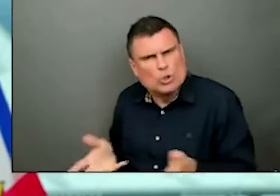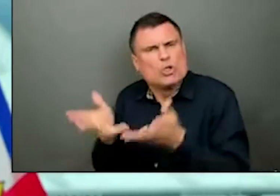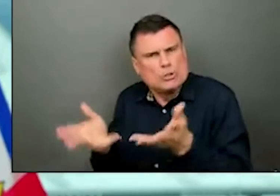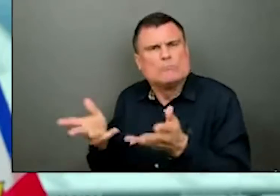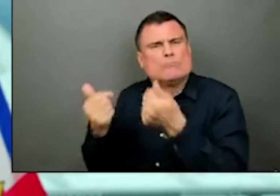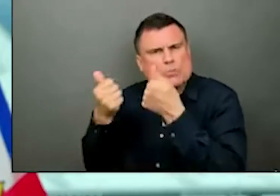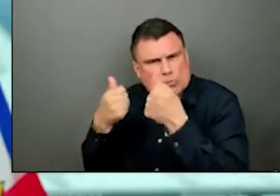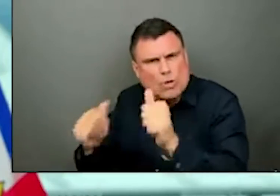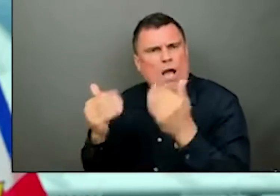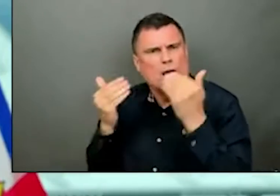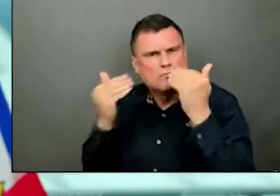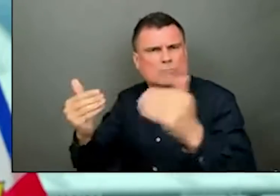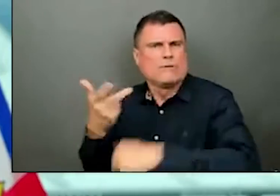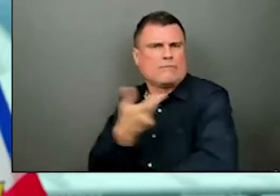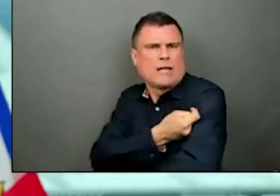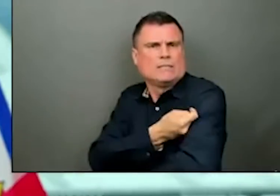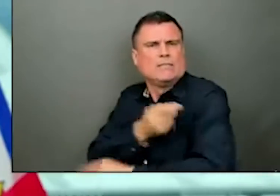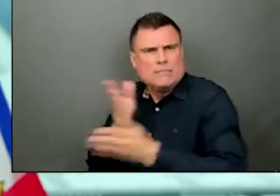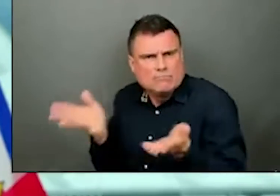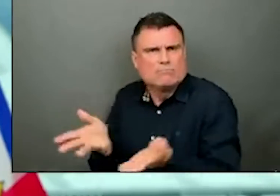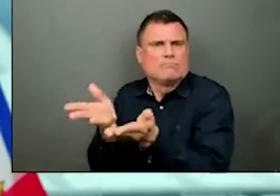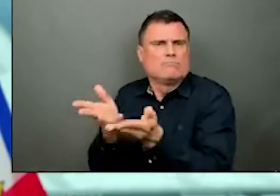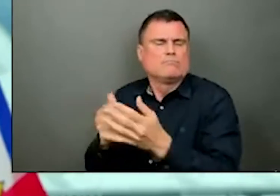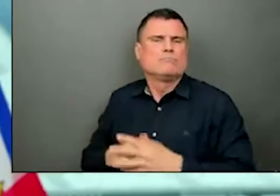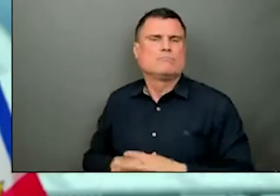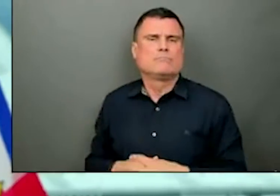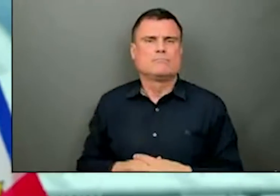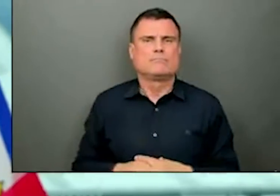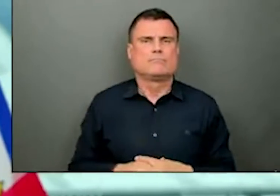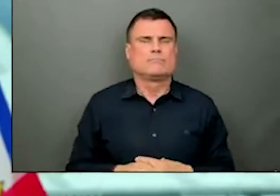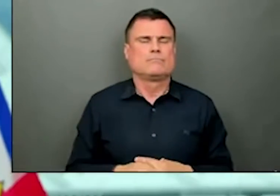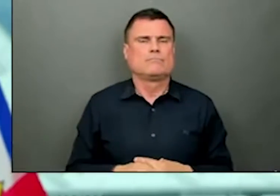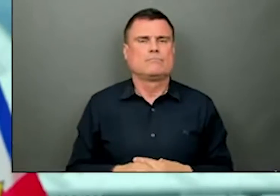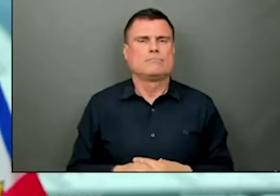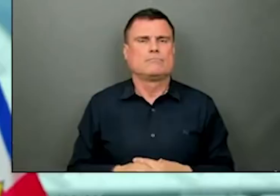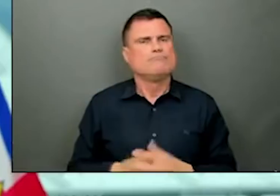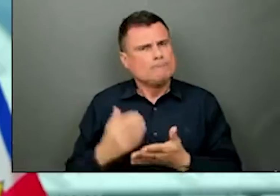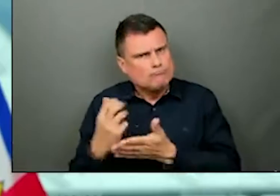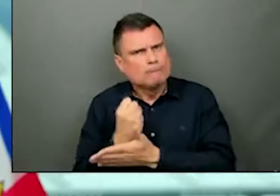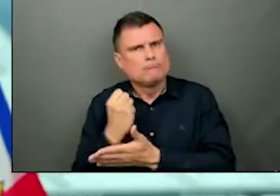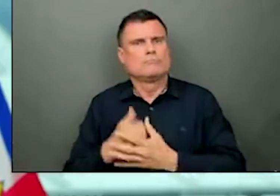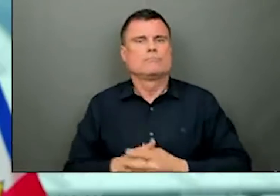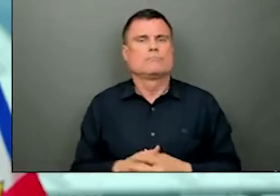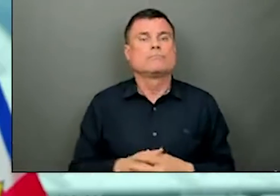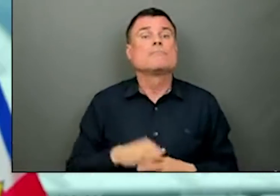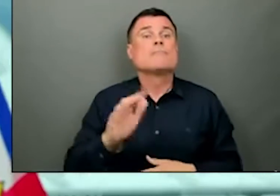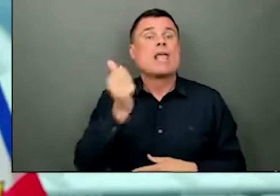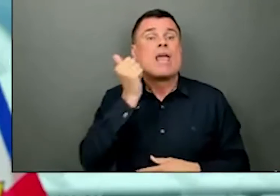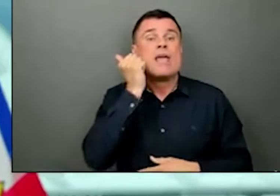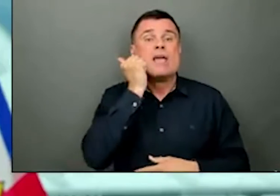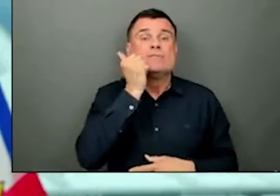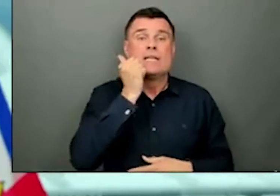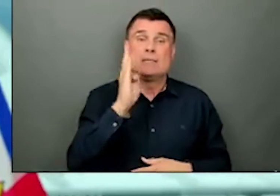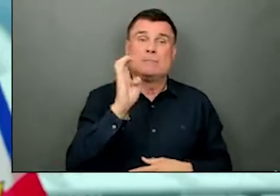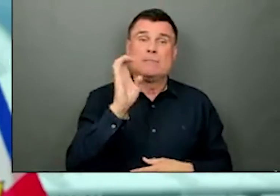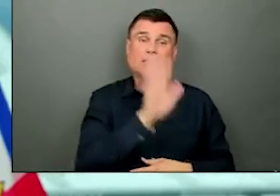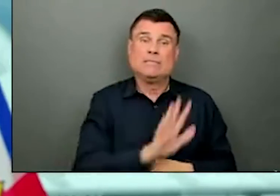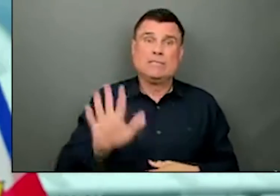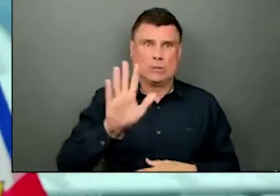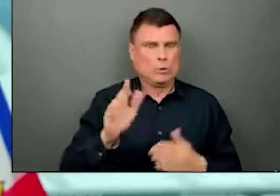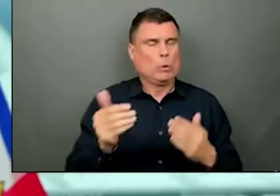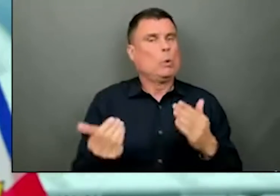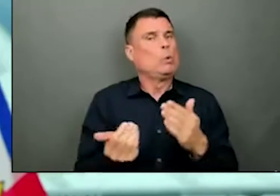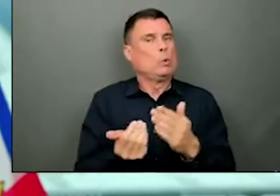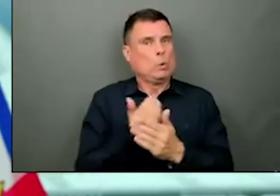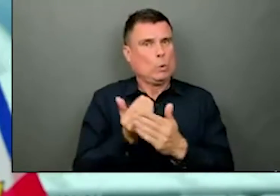It's going to be a while before we no longer see new cases, but we need to keep doing our bit to stop those chains of